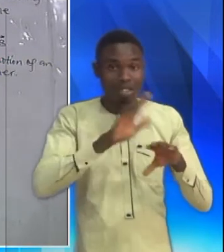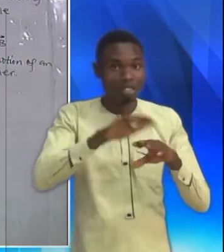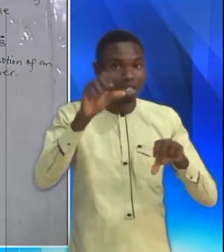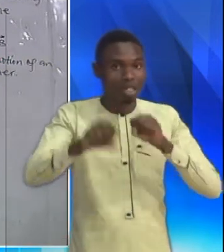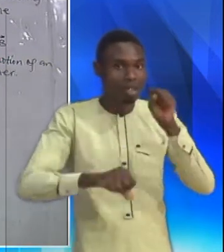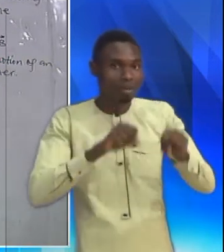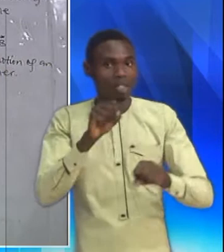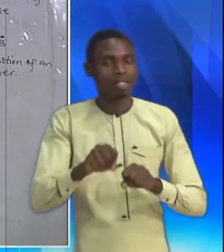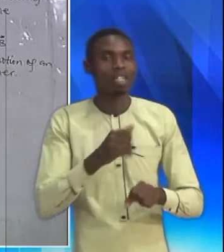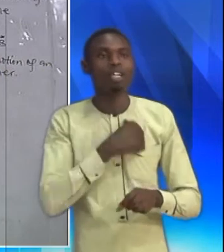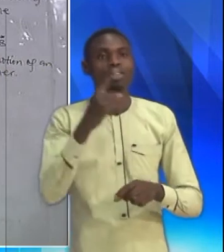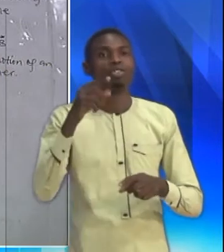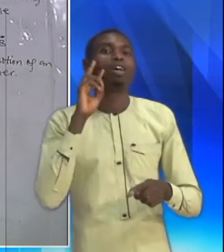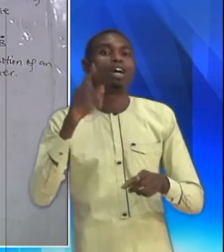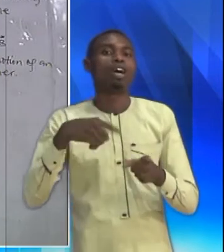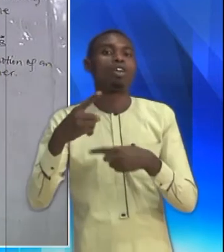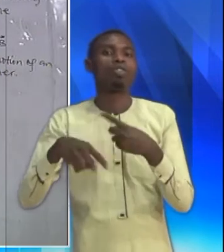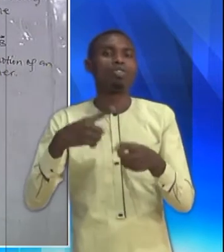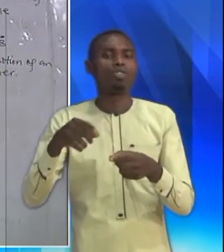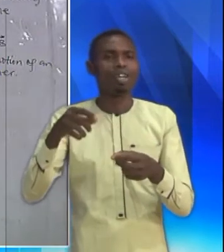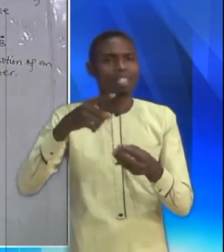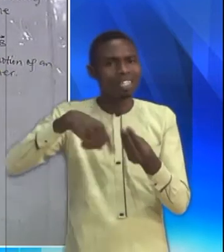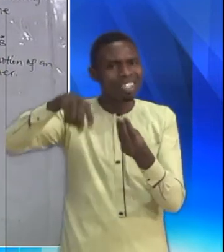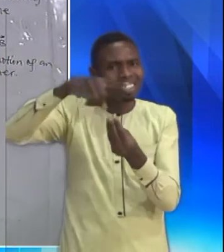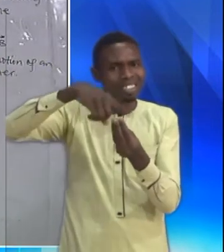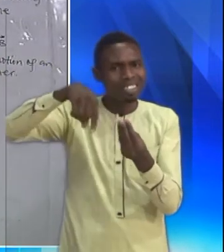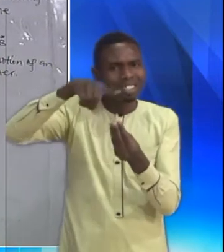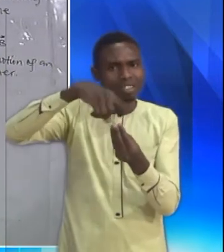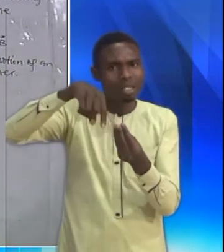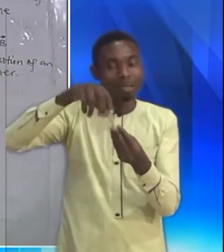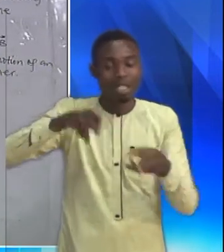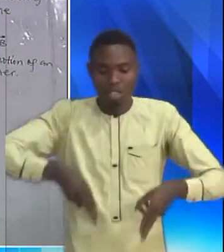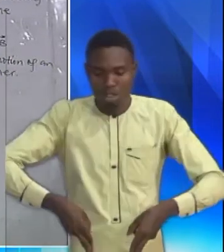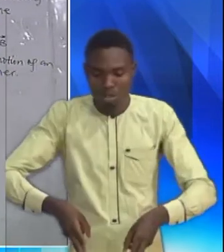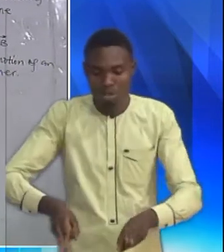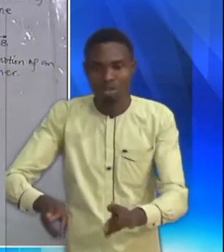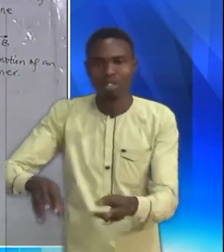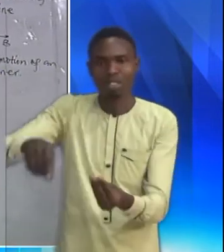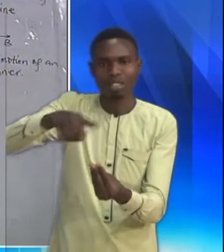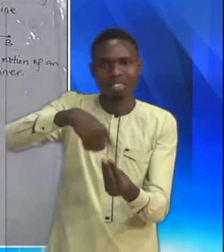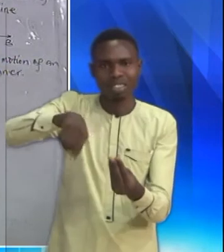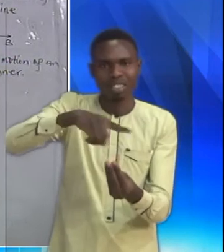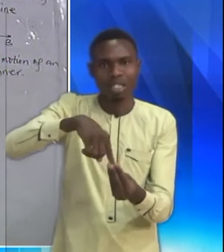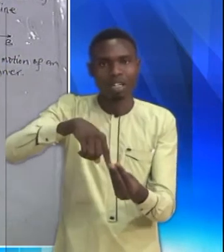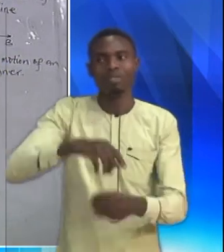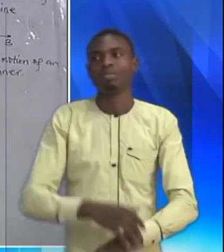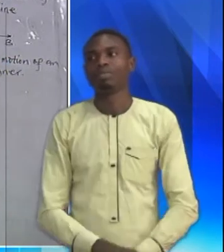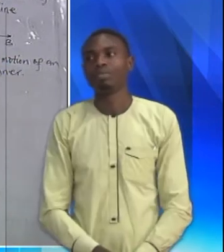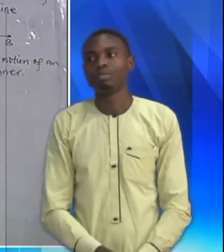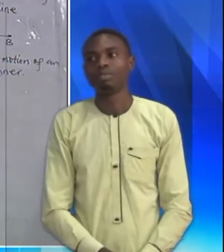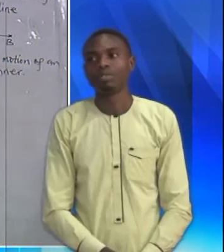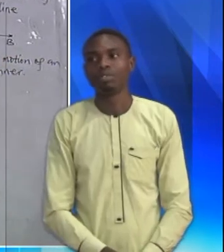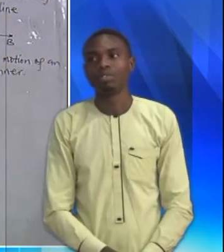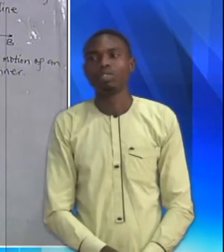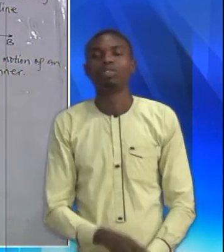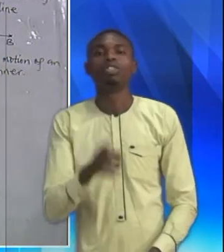and you are going about a roundabout, going round the roundabout, you are doing